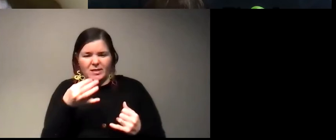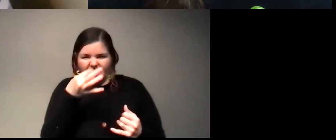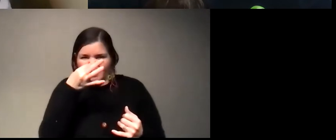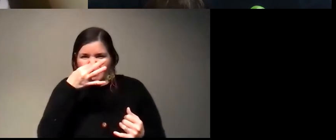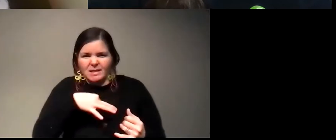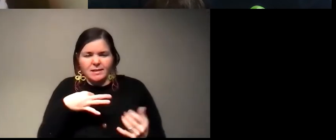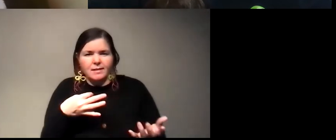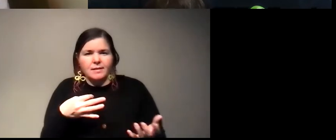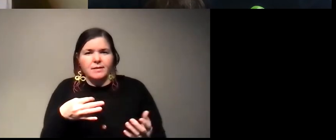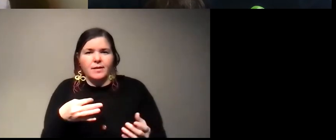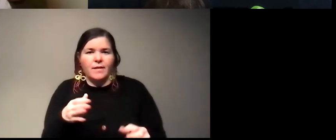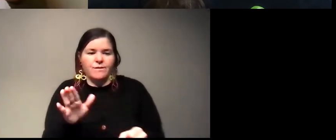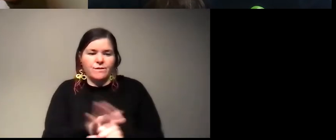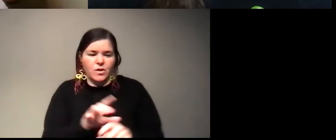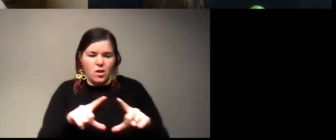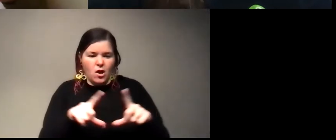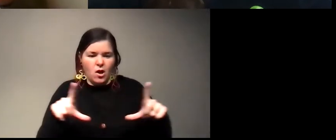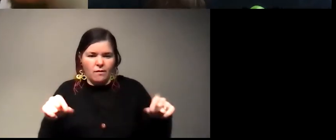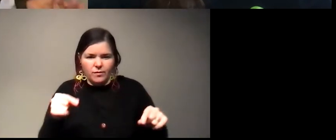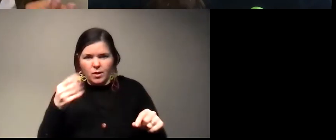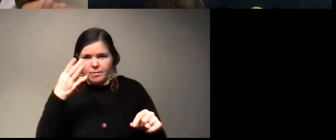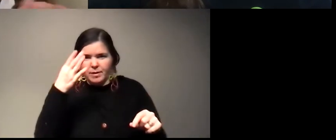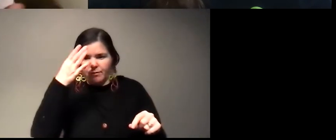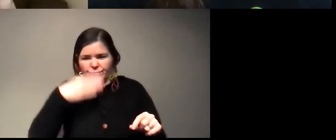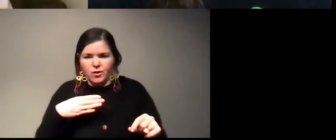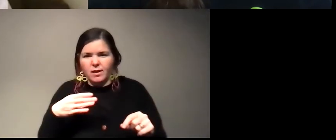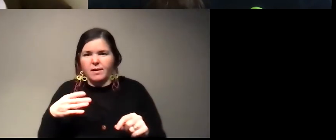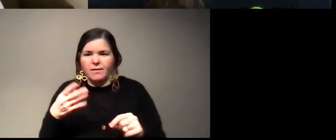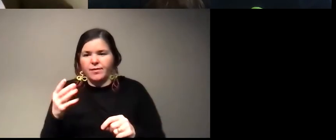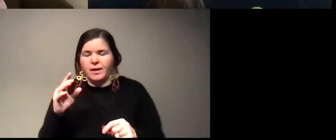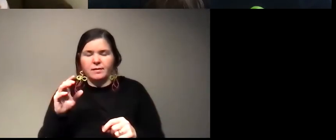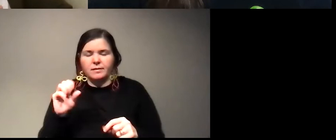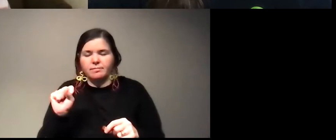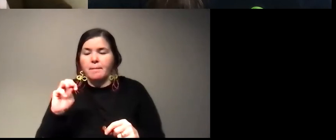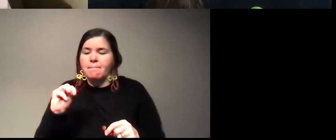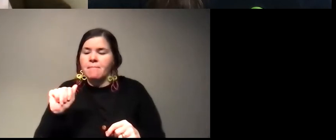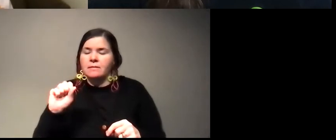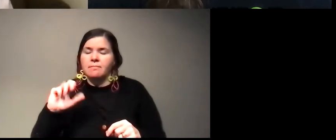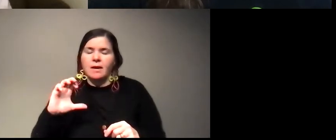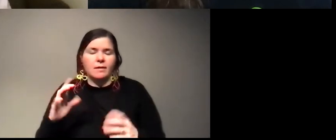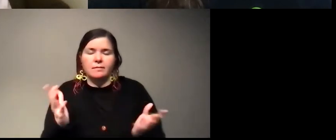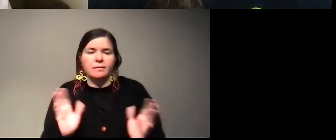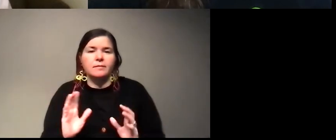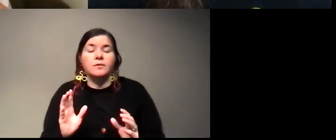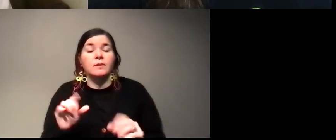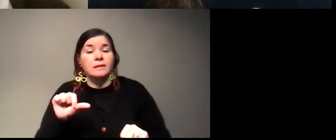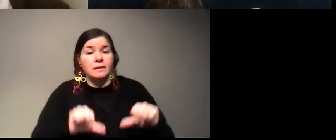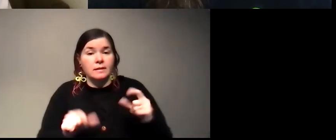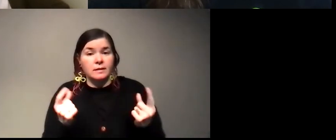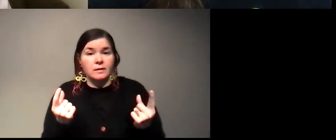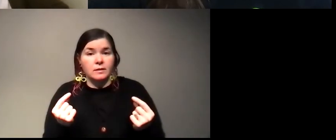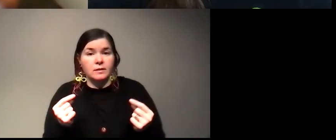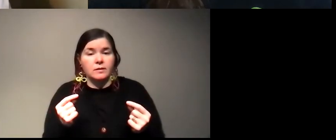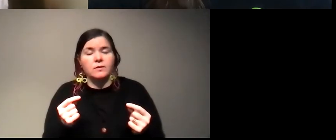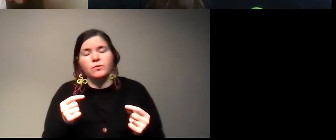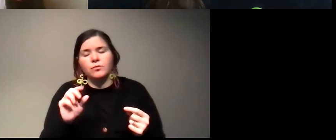a full piece of the envelope right in front of the instrument, just in case something happens to it. So a lot of things that people do in science is we do